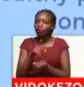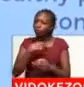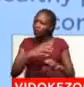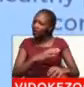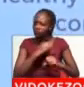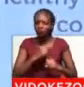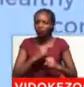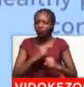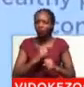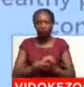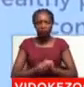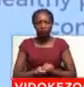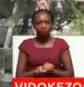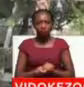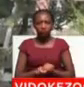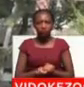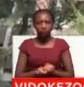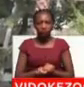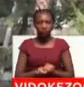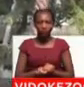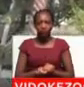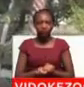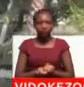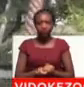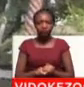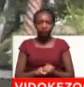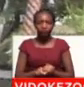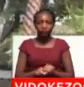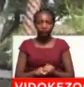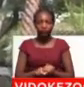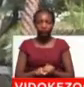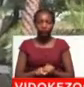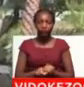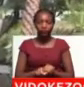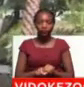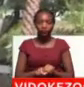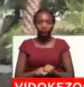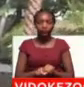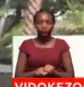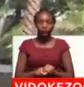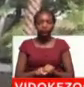we cannot be called banana republic 50 years ago. Paul Kirobi, Runinga ya TV 47, Nairobi.